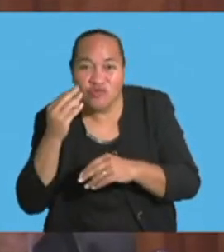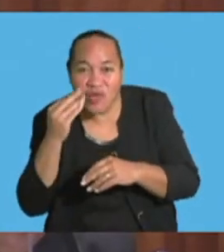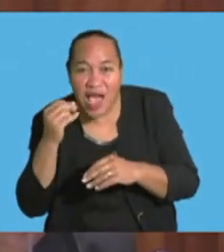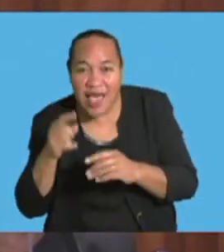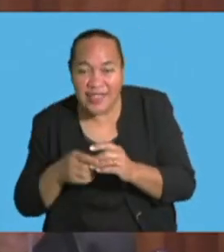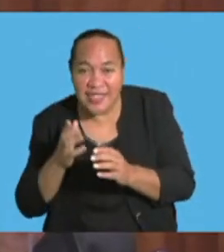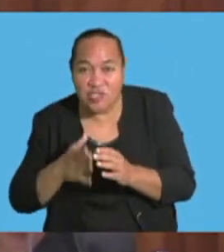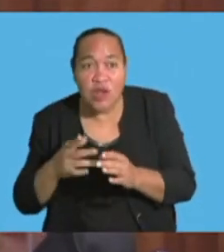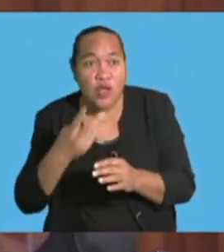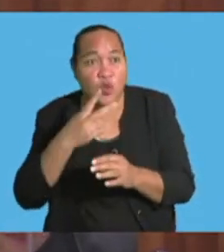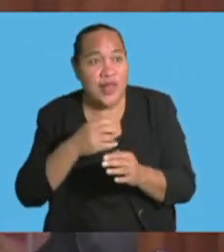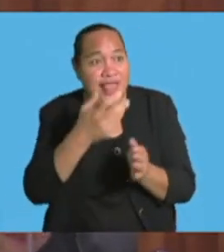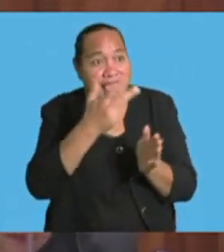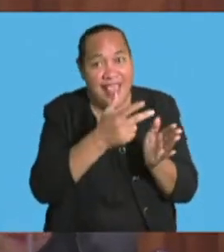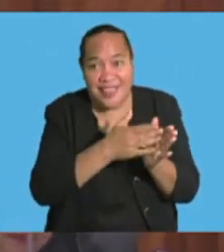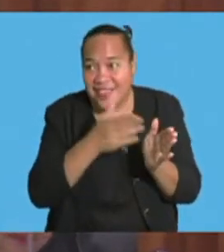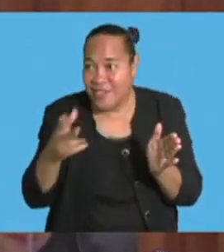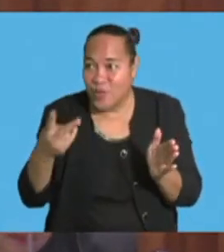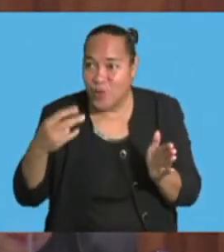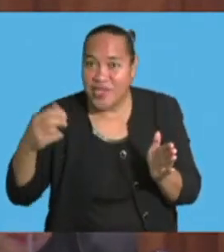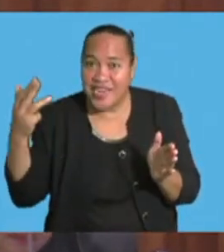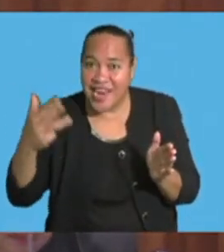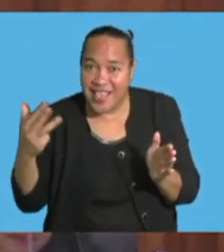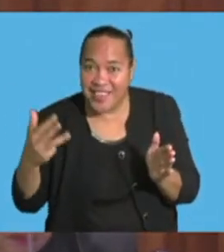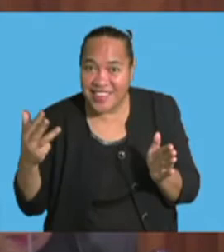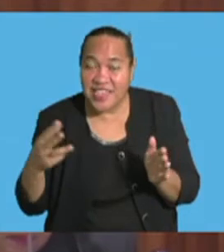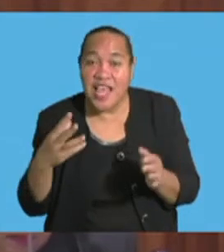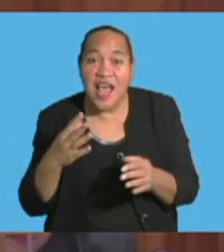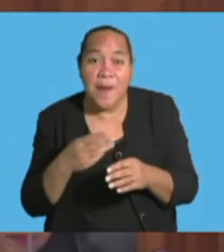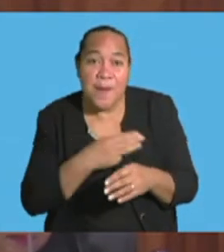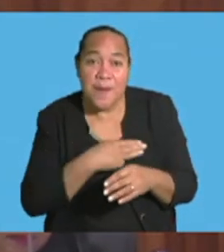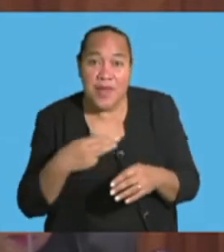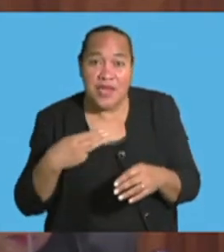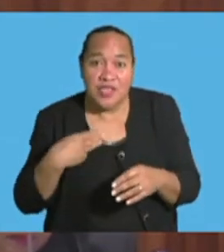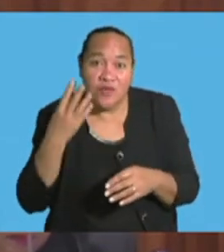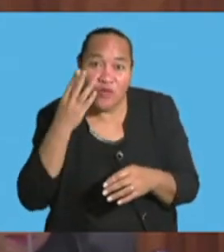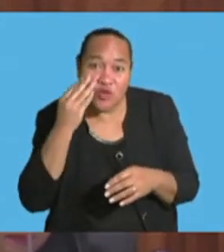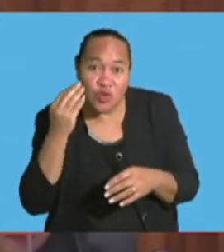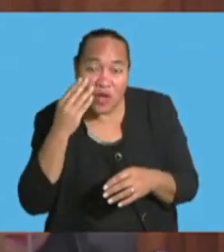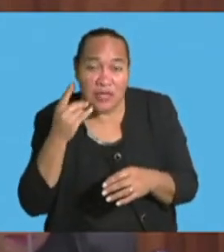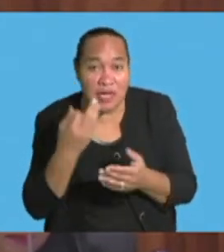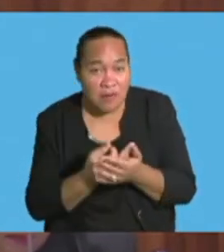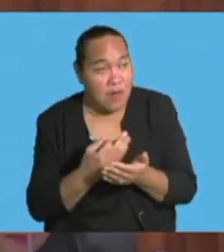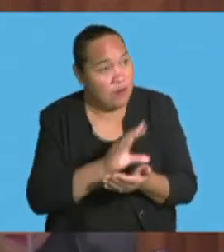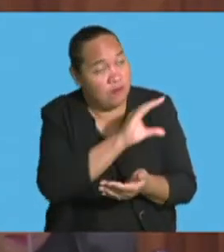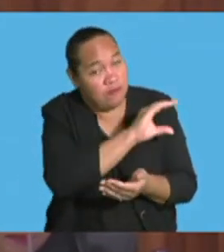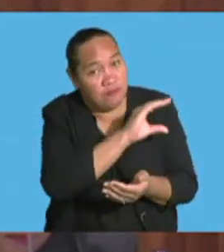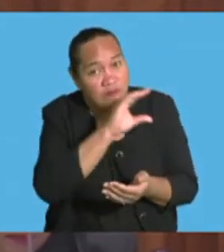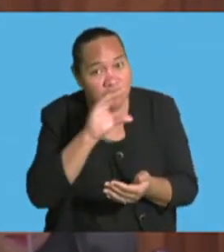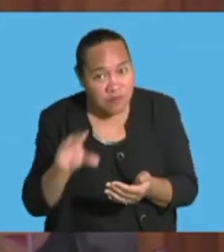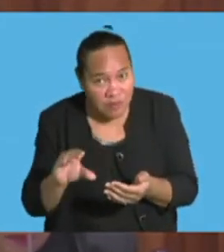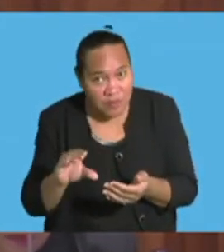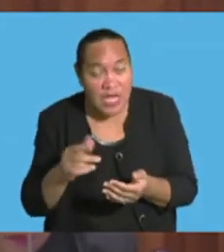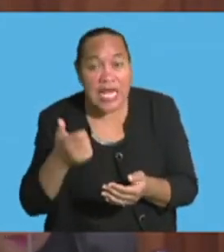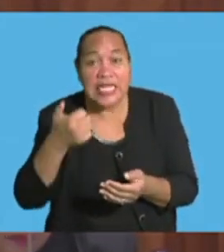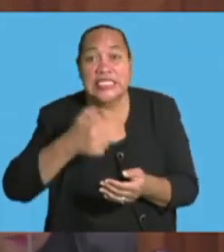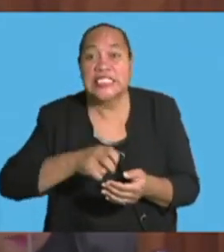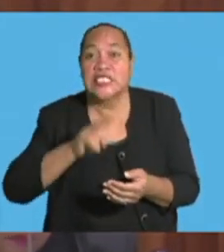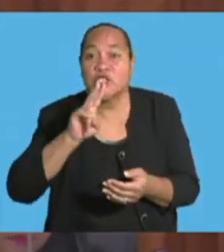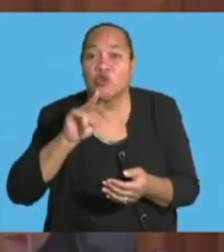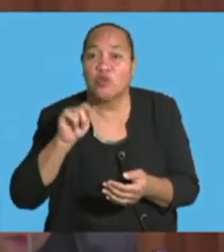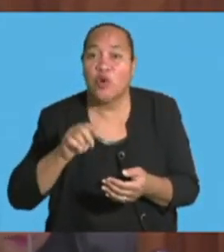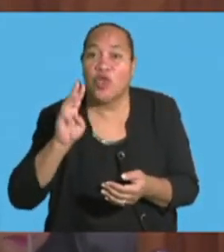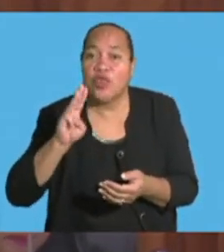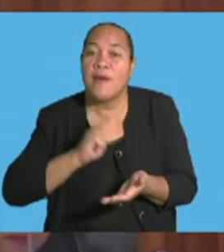the 2018-2019 budget, Ministry of Sugar Industry was allocated a total budget of